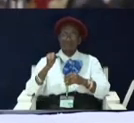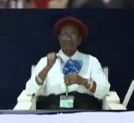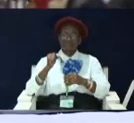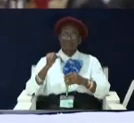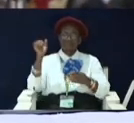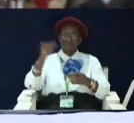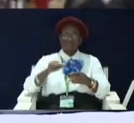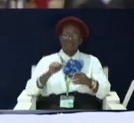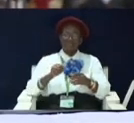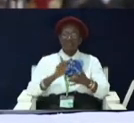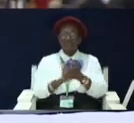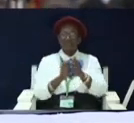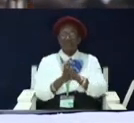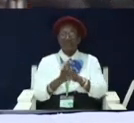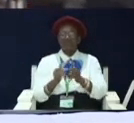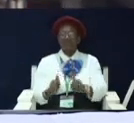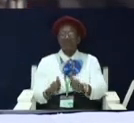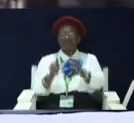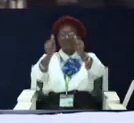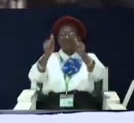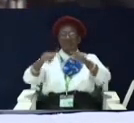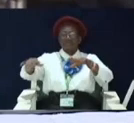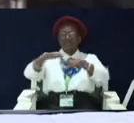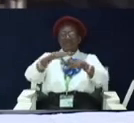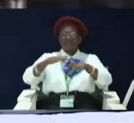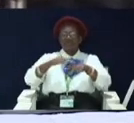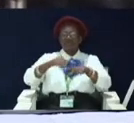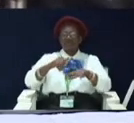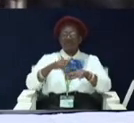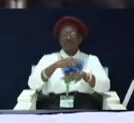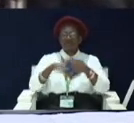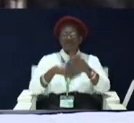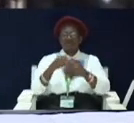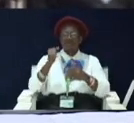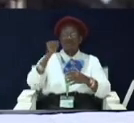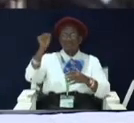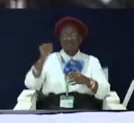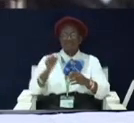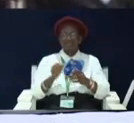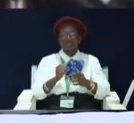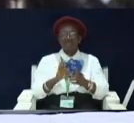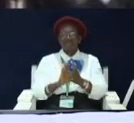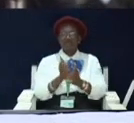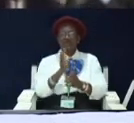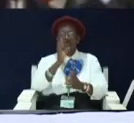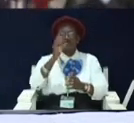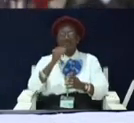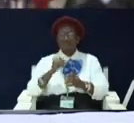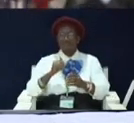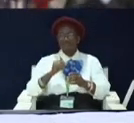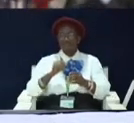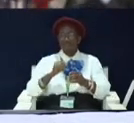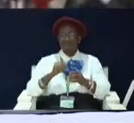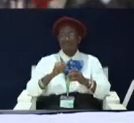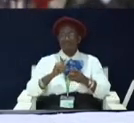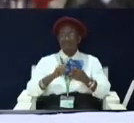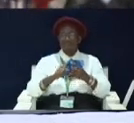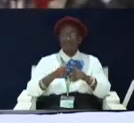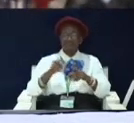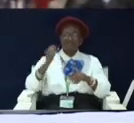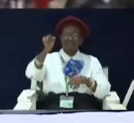became promoted above all his colleagues. O wa di eni ti agbega ju gbogbo awon akojogba re